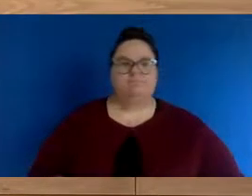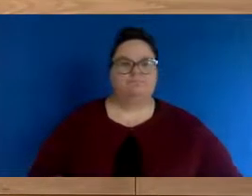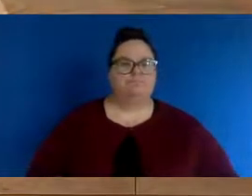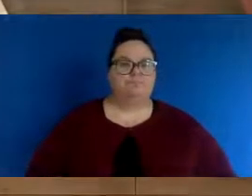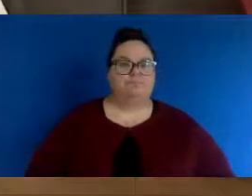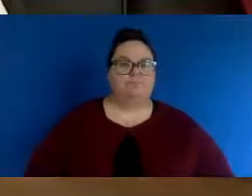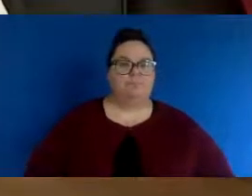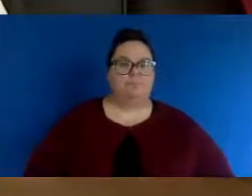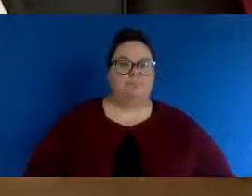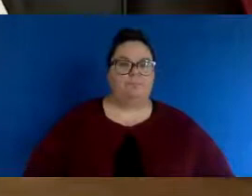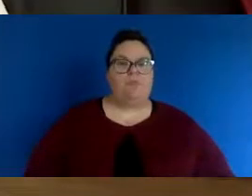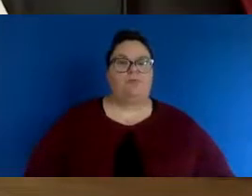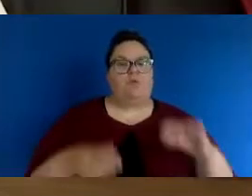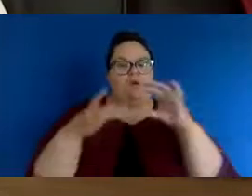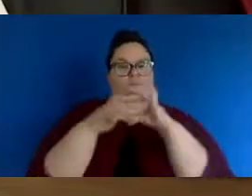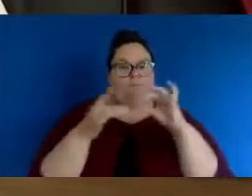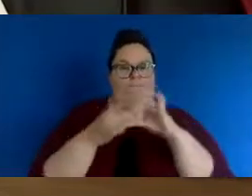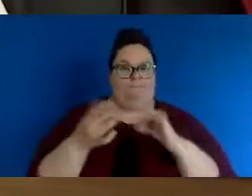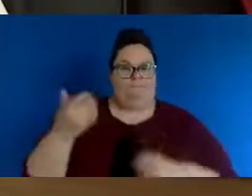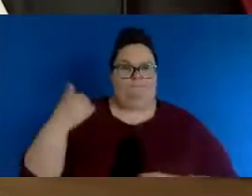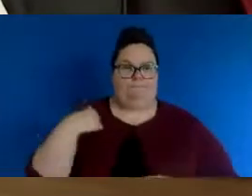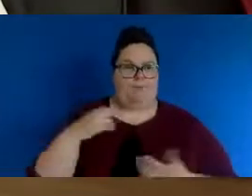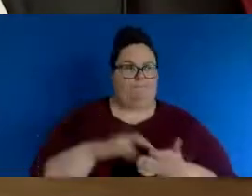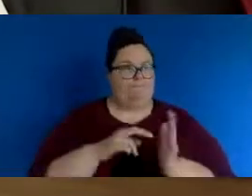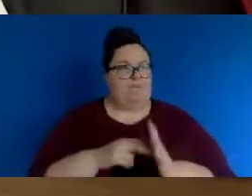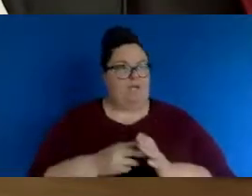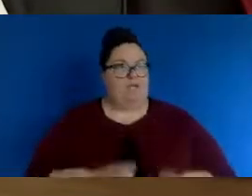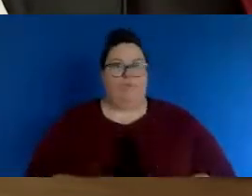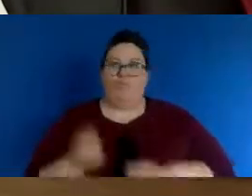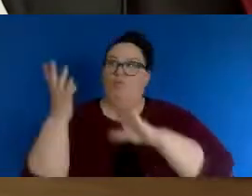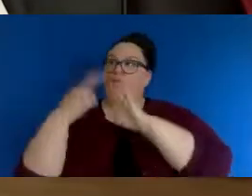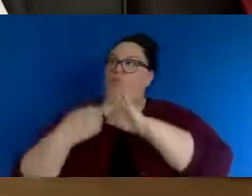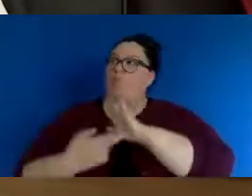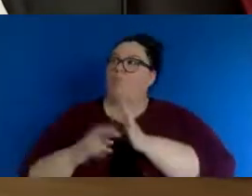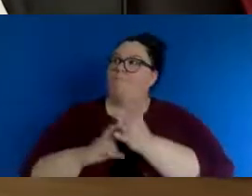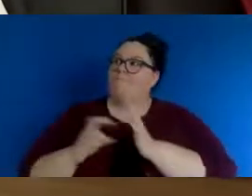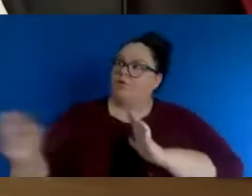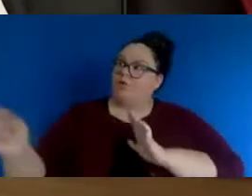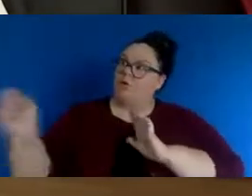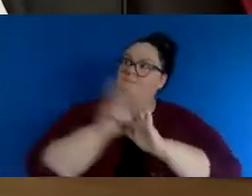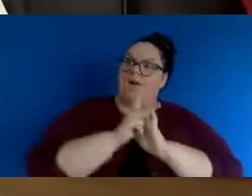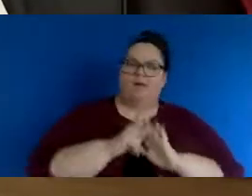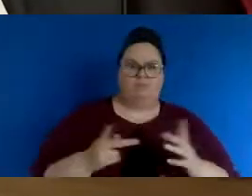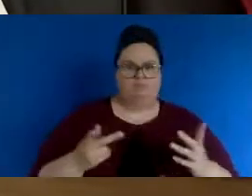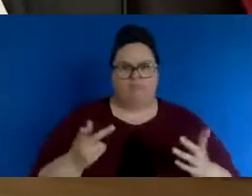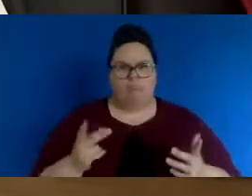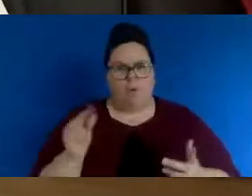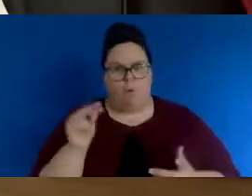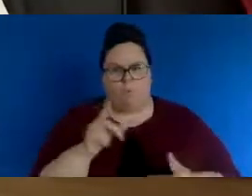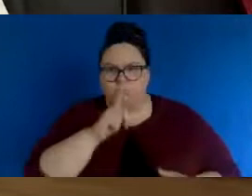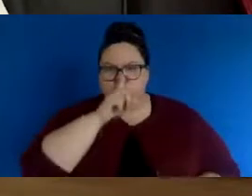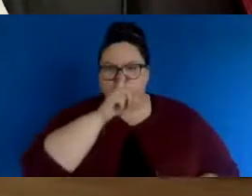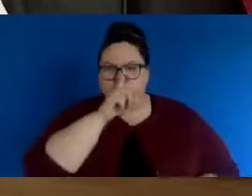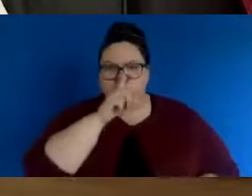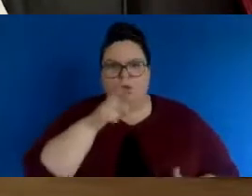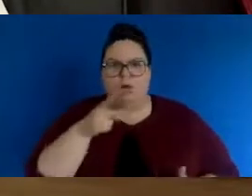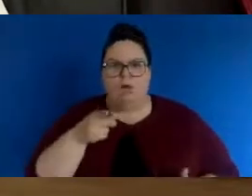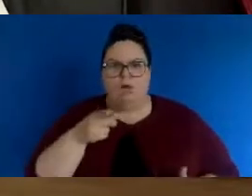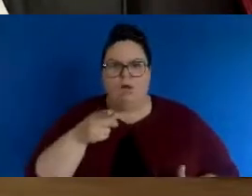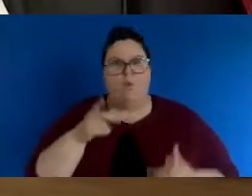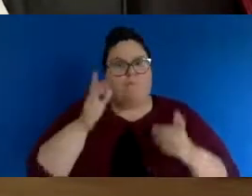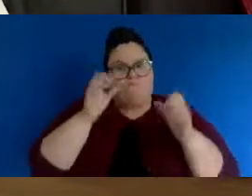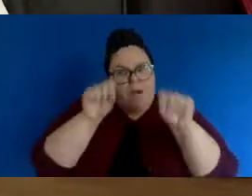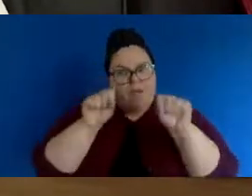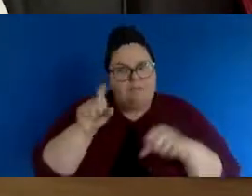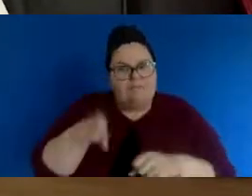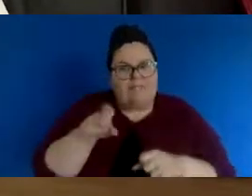mentioned earlier in the press conference, never say never. There are jurisdictions who have had to walk back their masking policy. And as Minister